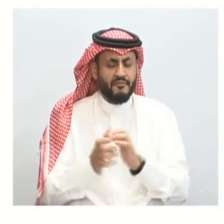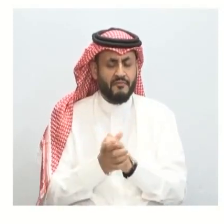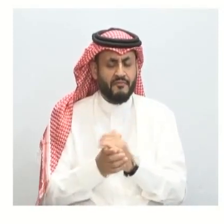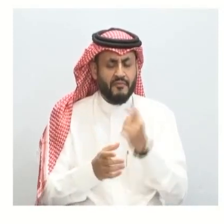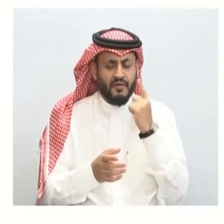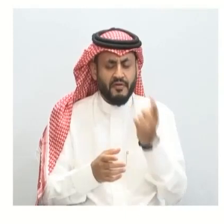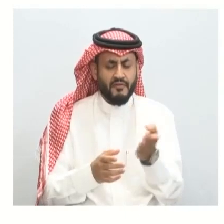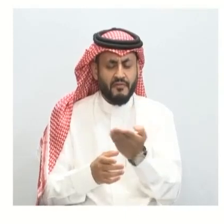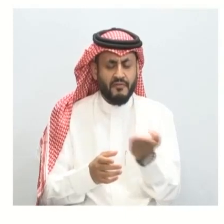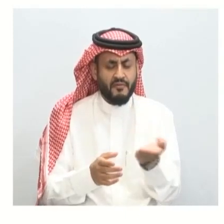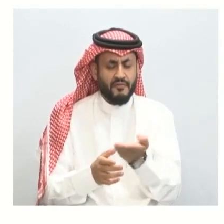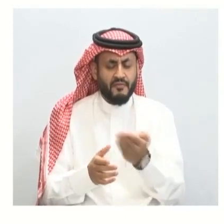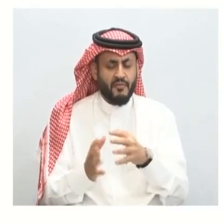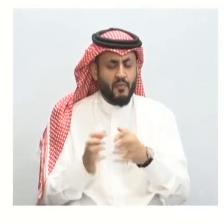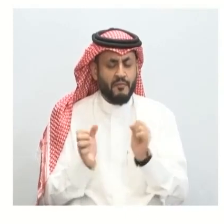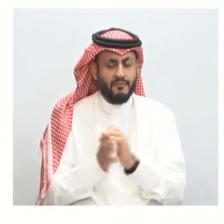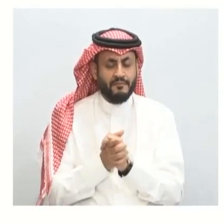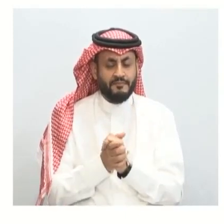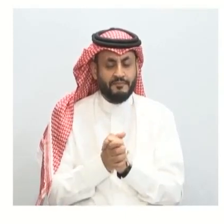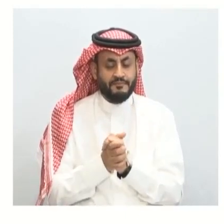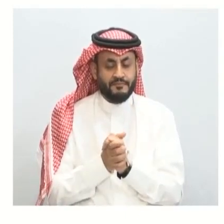Look for the rest of the vocabulary.